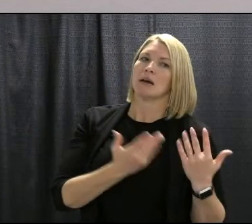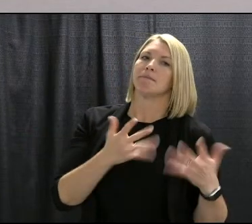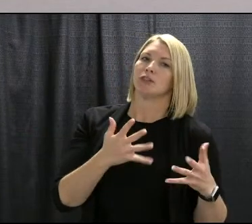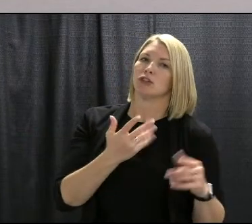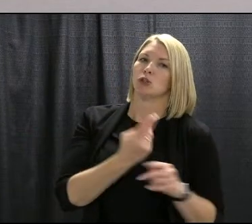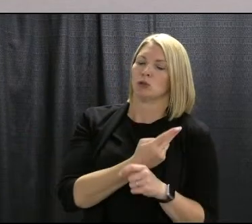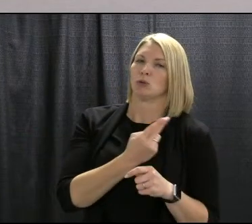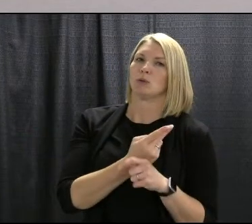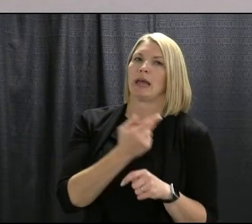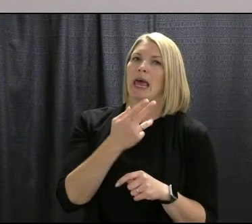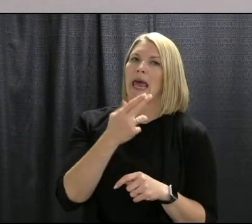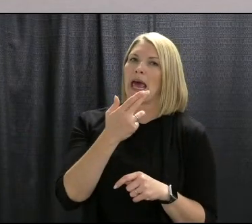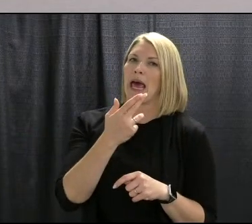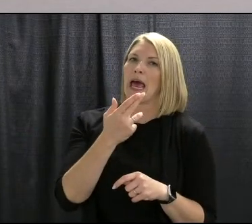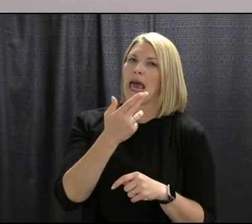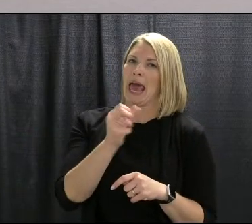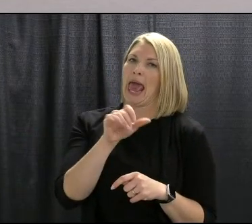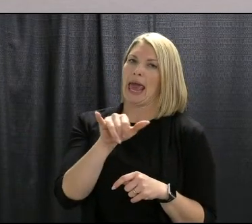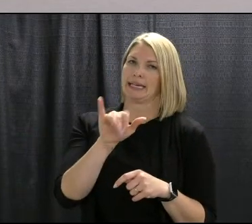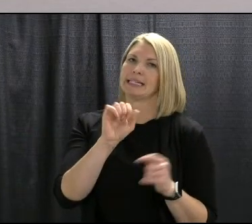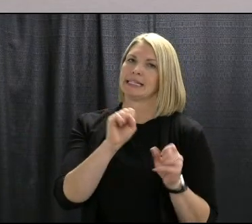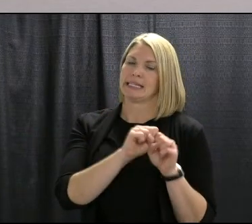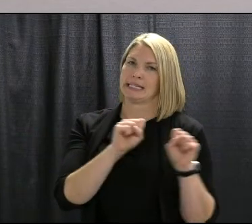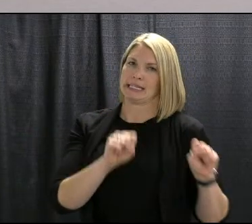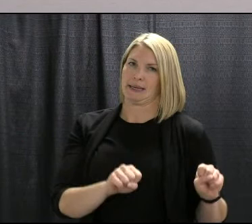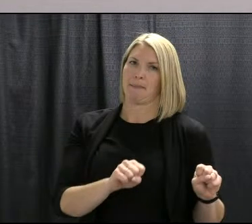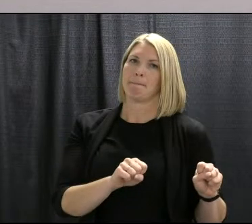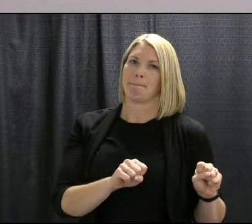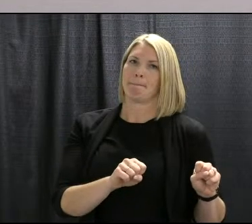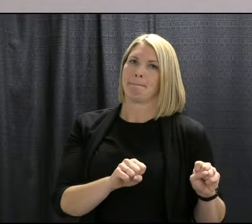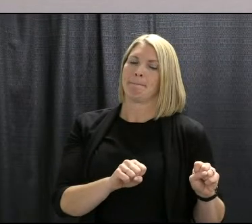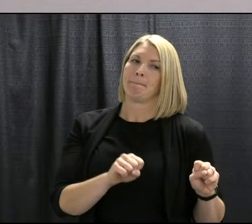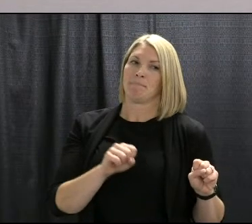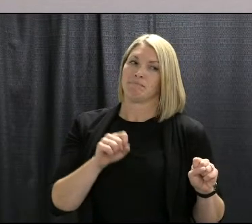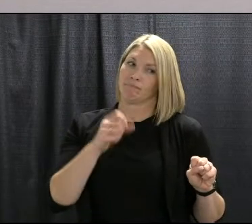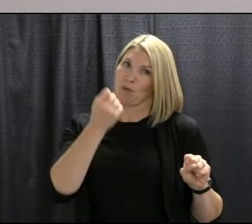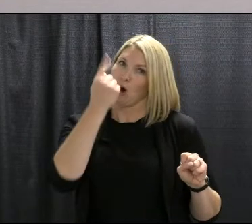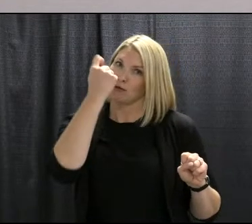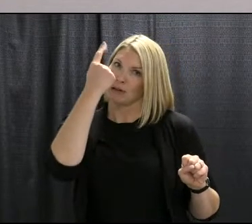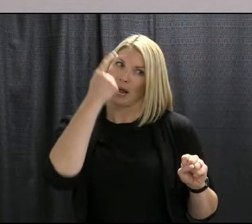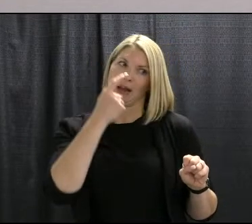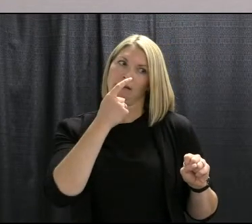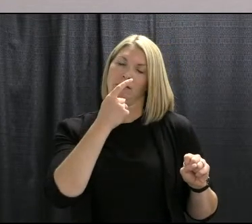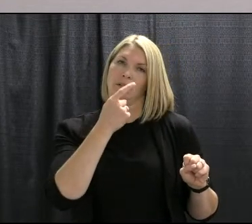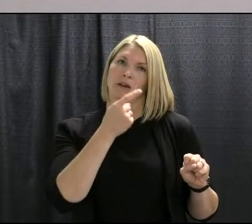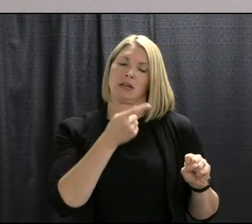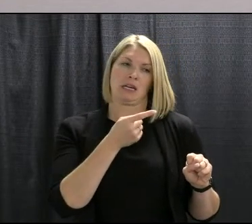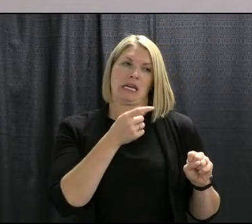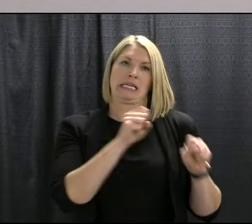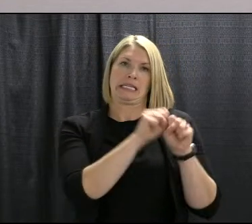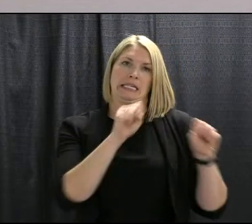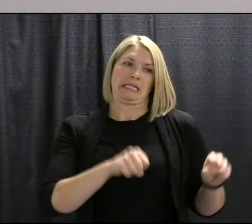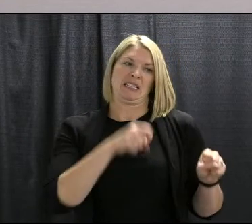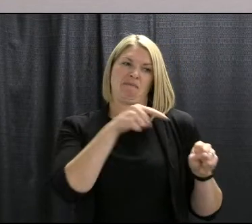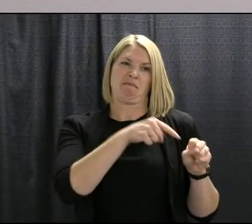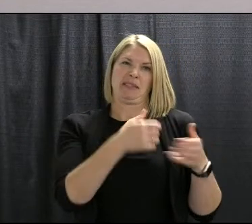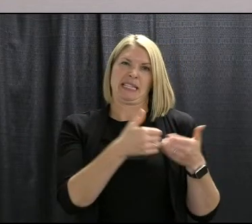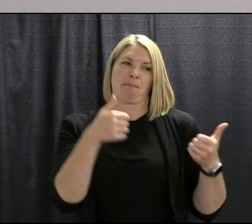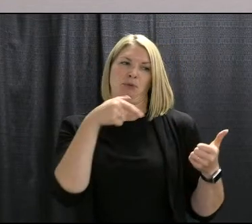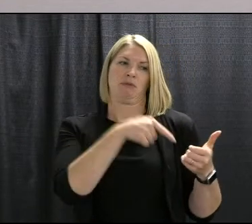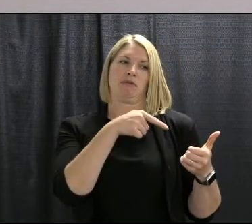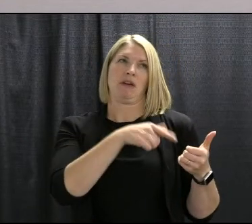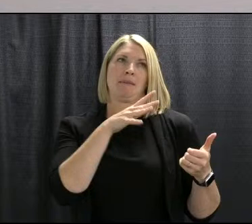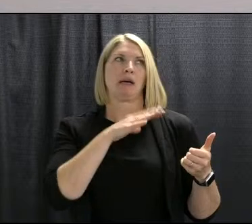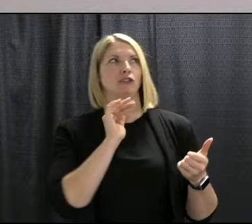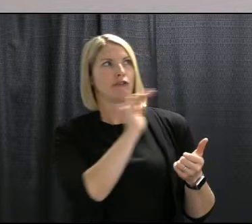for example, and they have to reach out to the owner of the HAY system to add that extra piece of